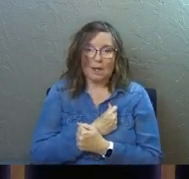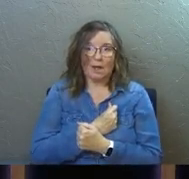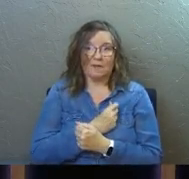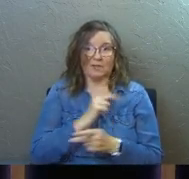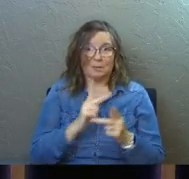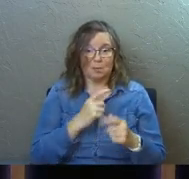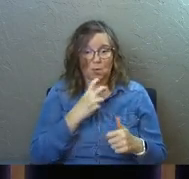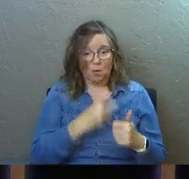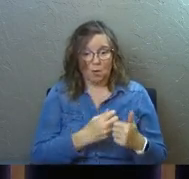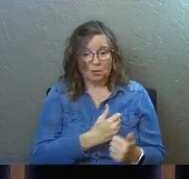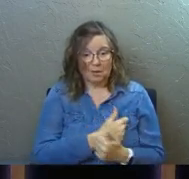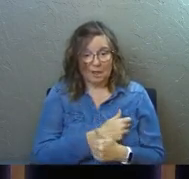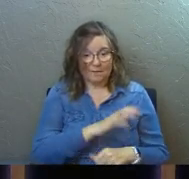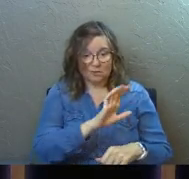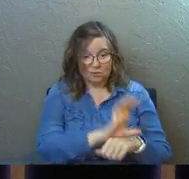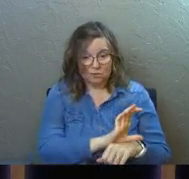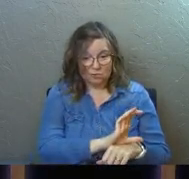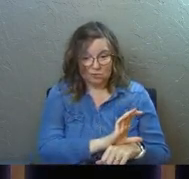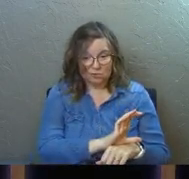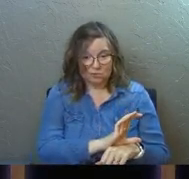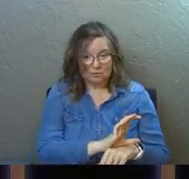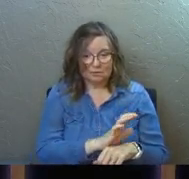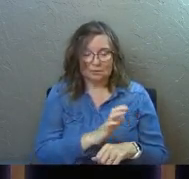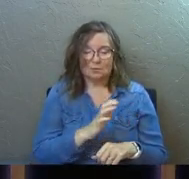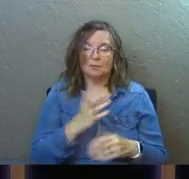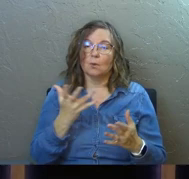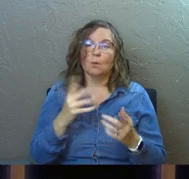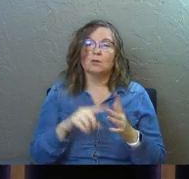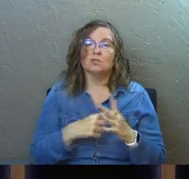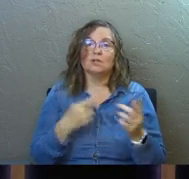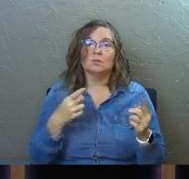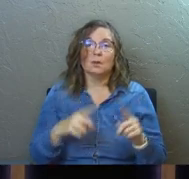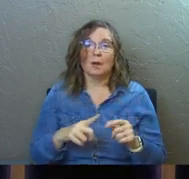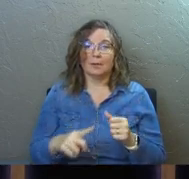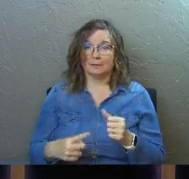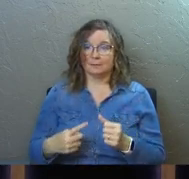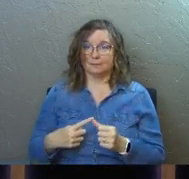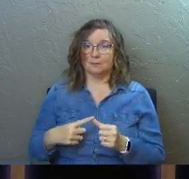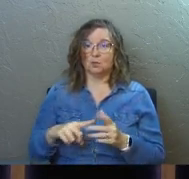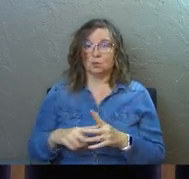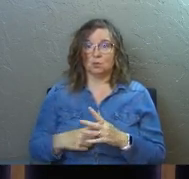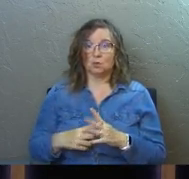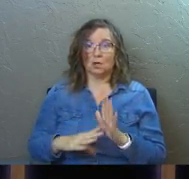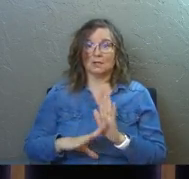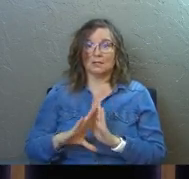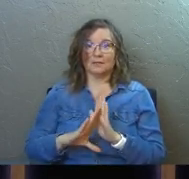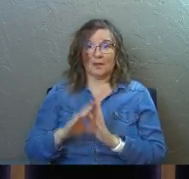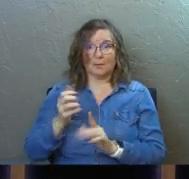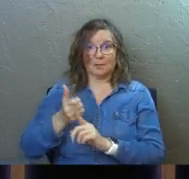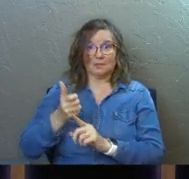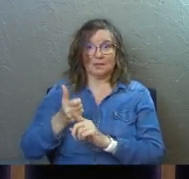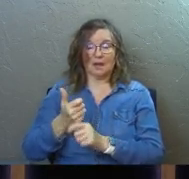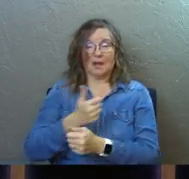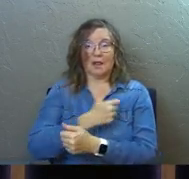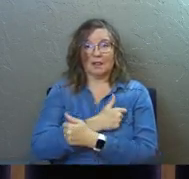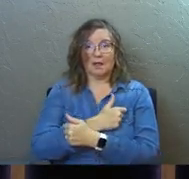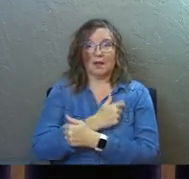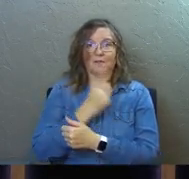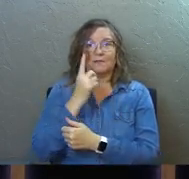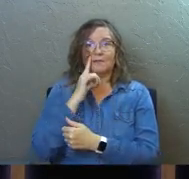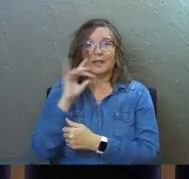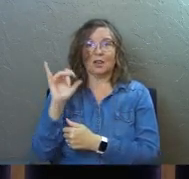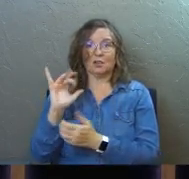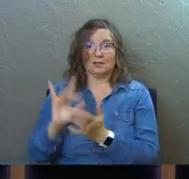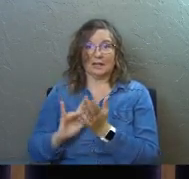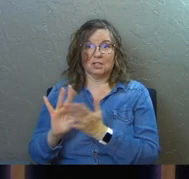the unlovable church, here's what starts to happen. Number one, you start to develop in yourself a love that looks